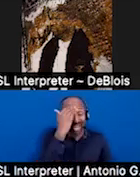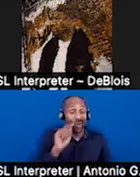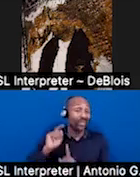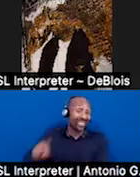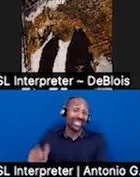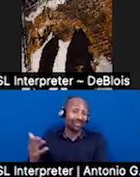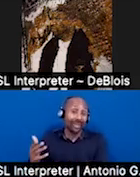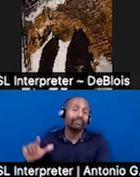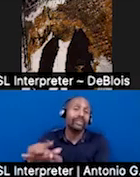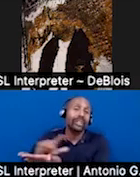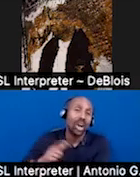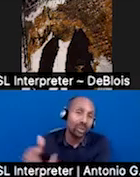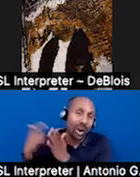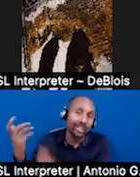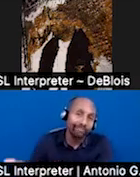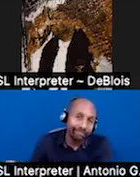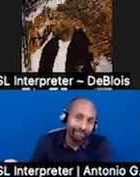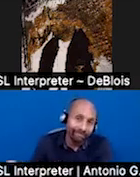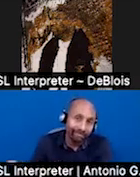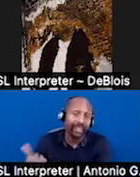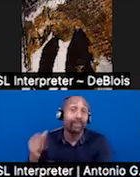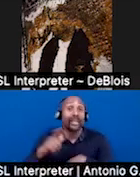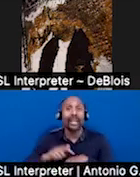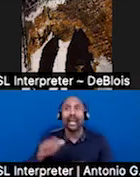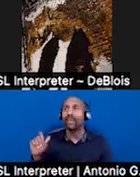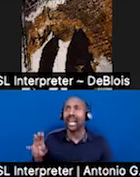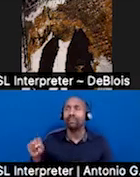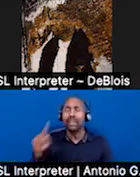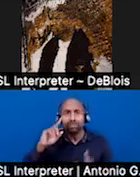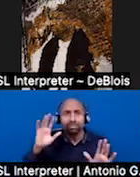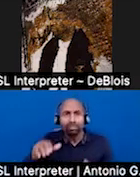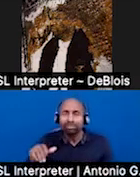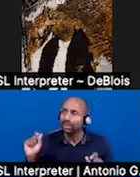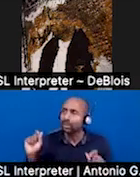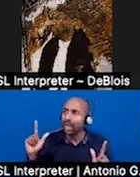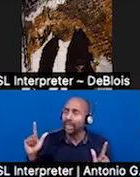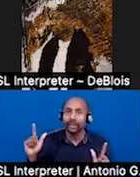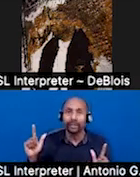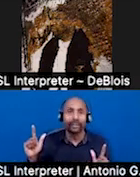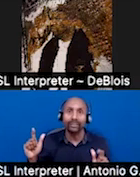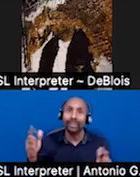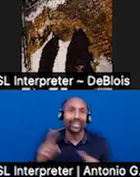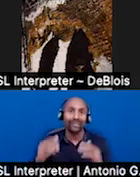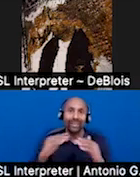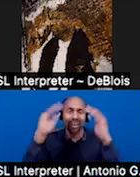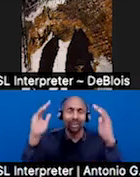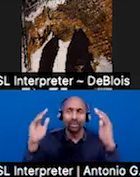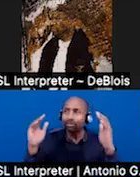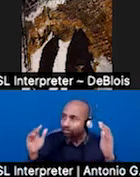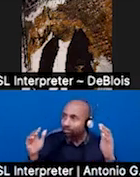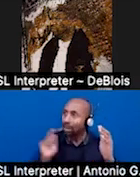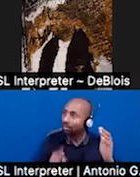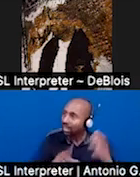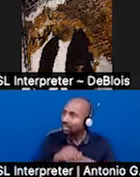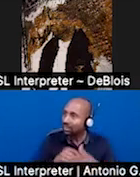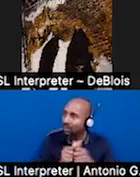as a surprise to administrators at all levels that this is that this is covered under civil rights.